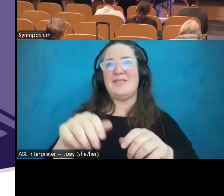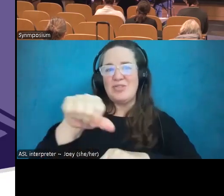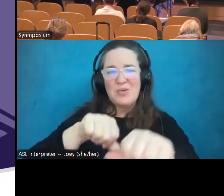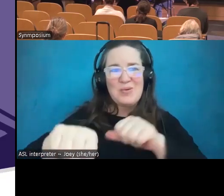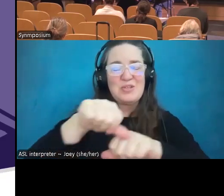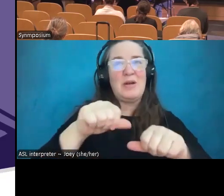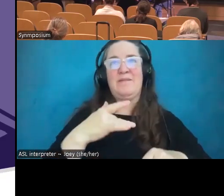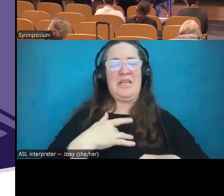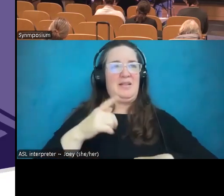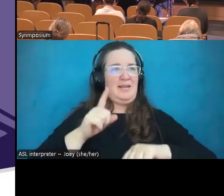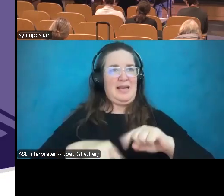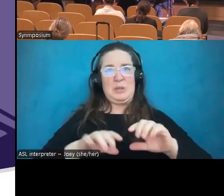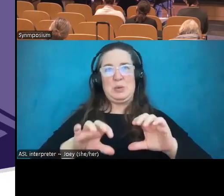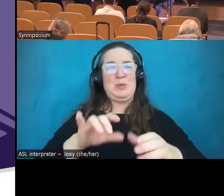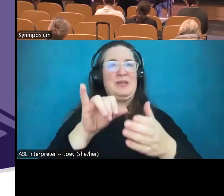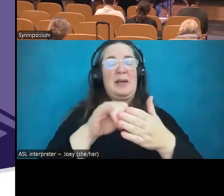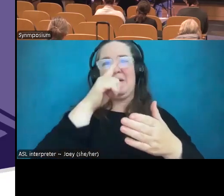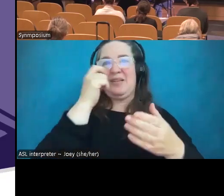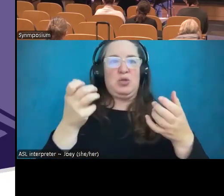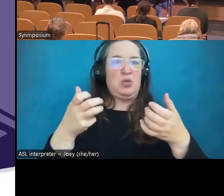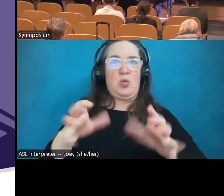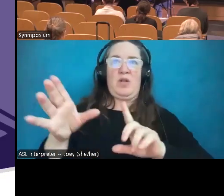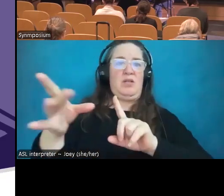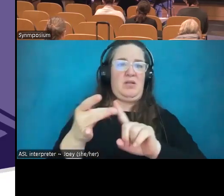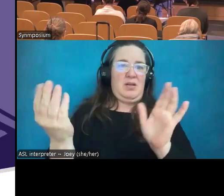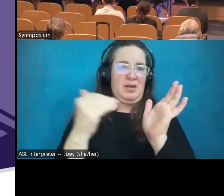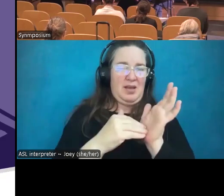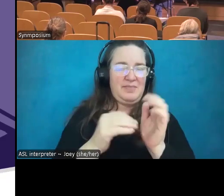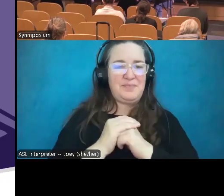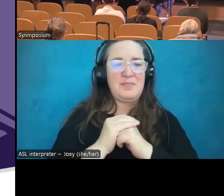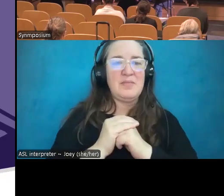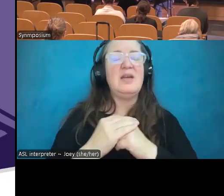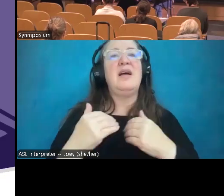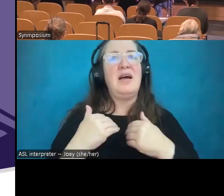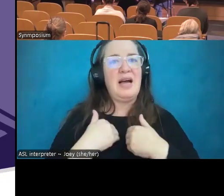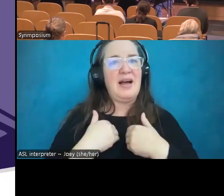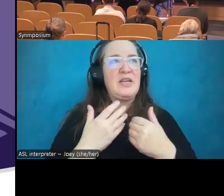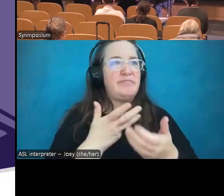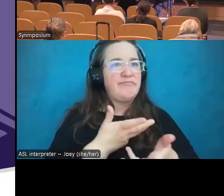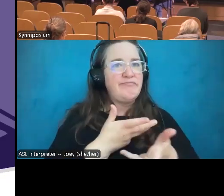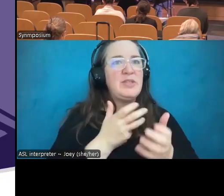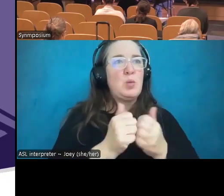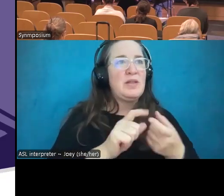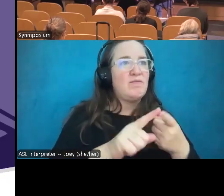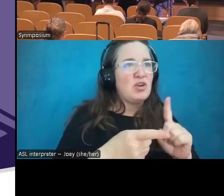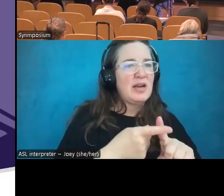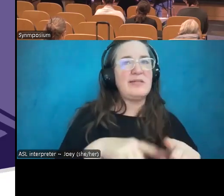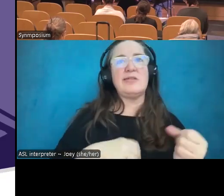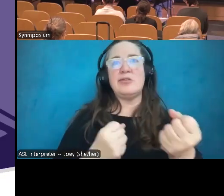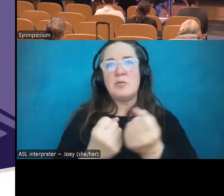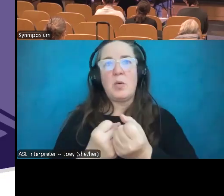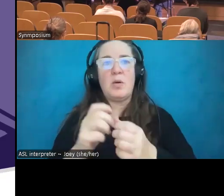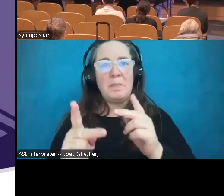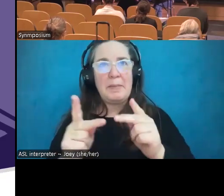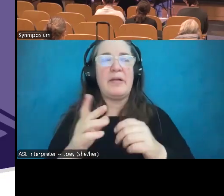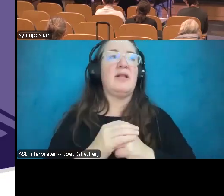getting reinfected. Having those conversations with their support people and their friend groups about, can we go somewhere where we can